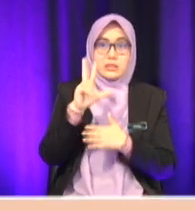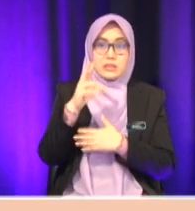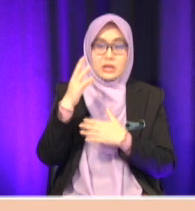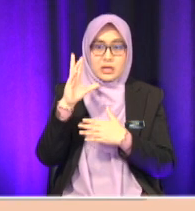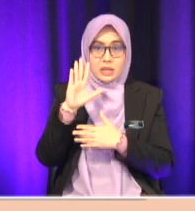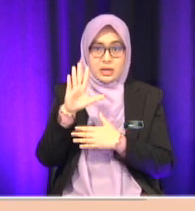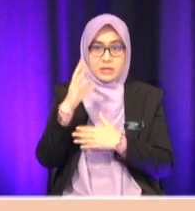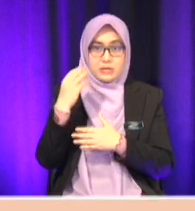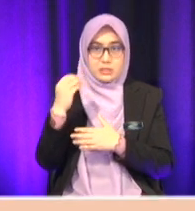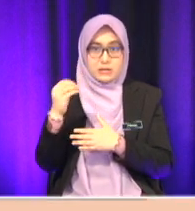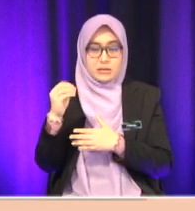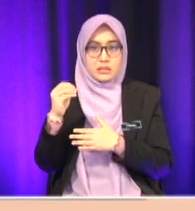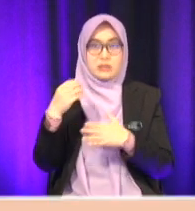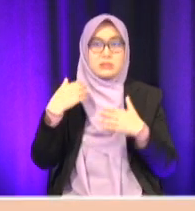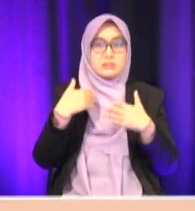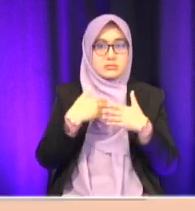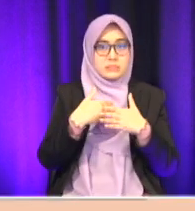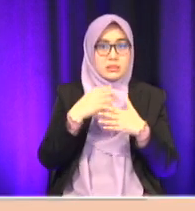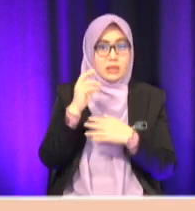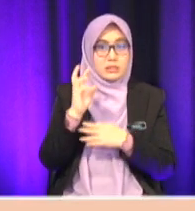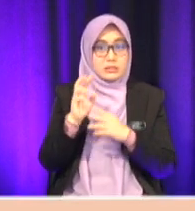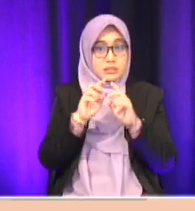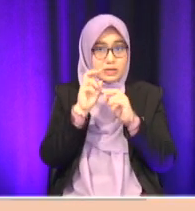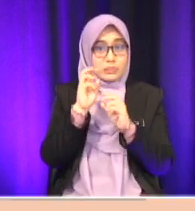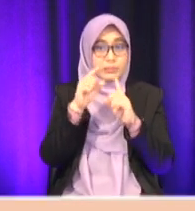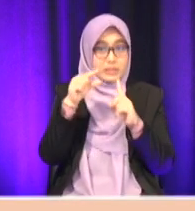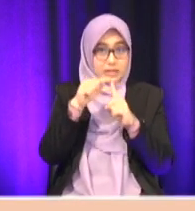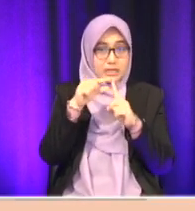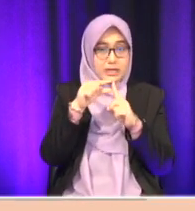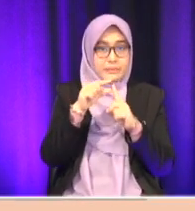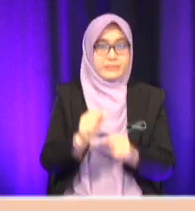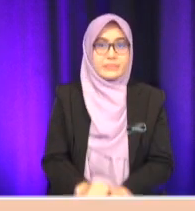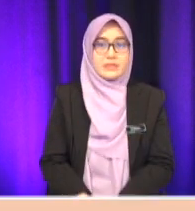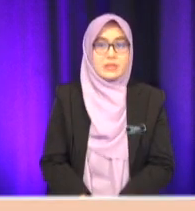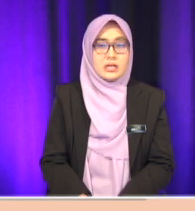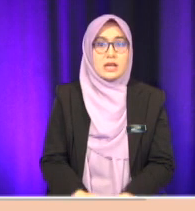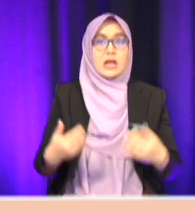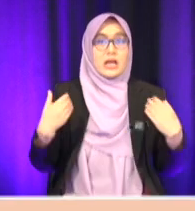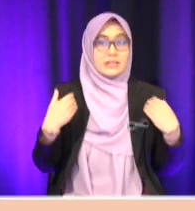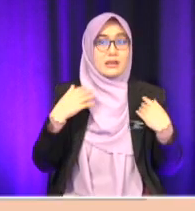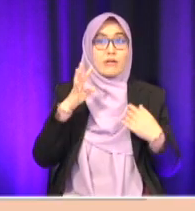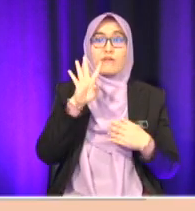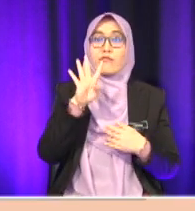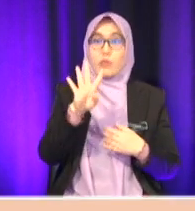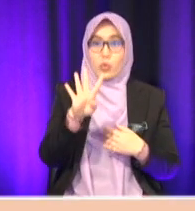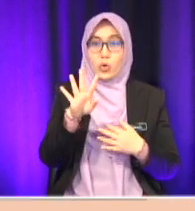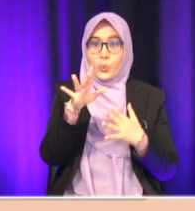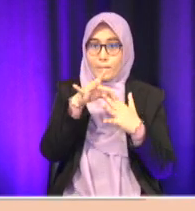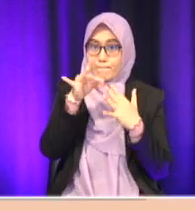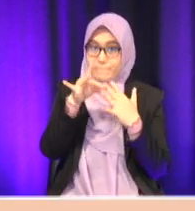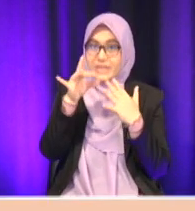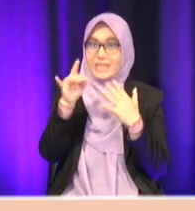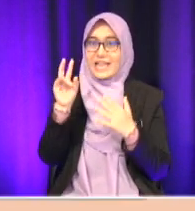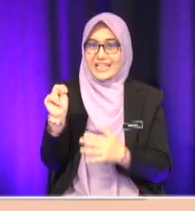are removed. However, for this part, there are 4 options. Okay, in part 1 we have only